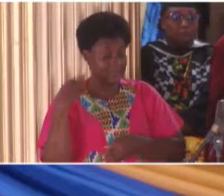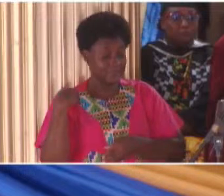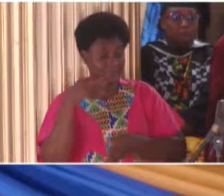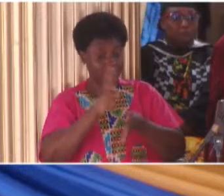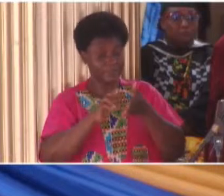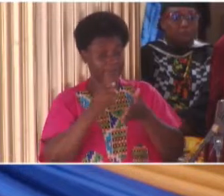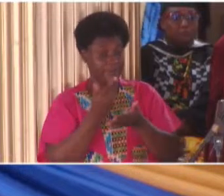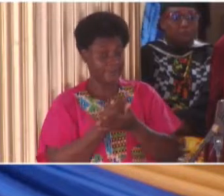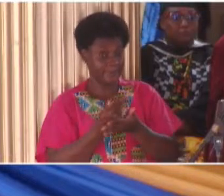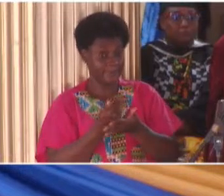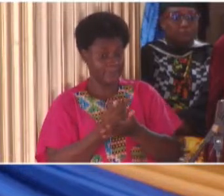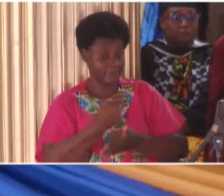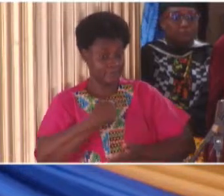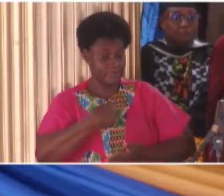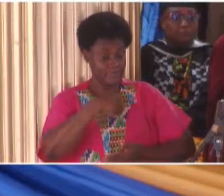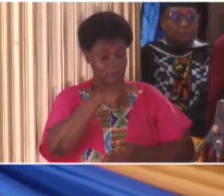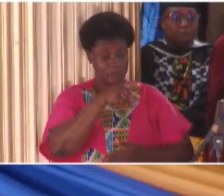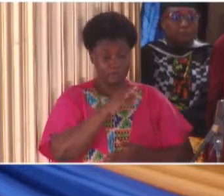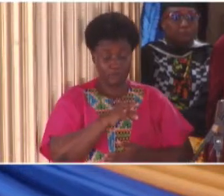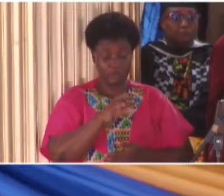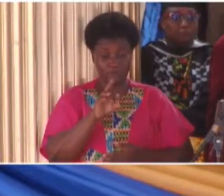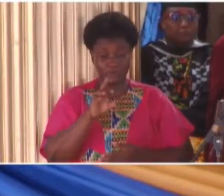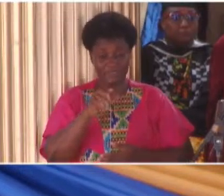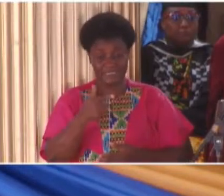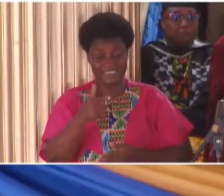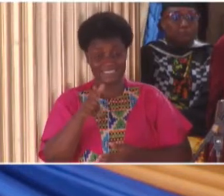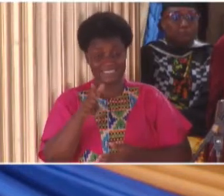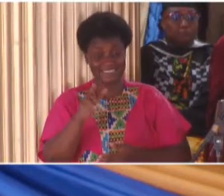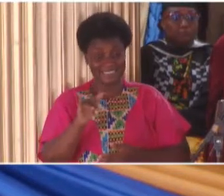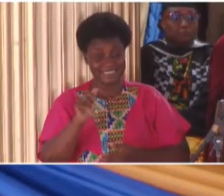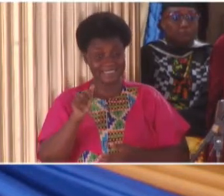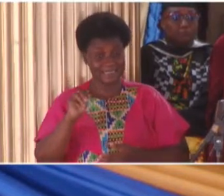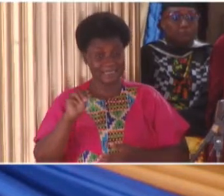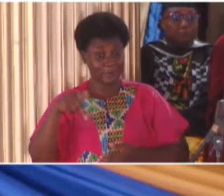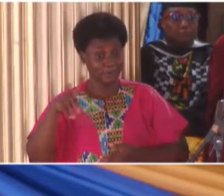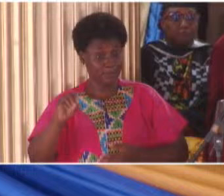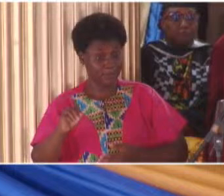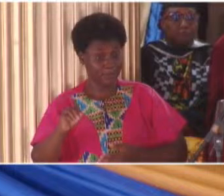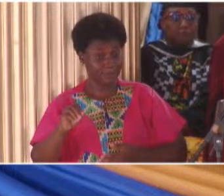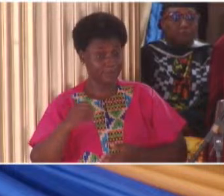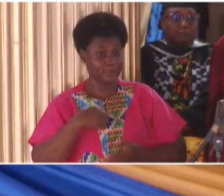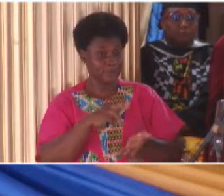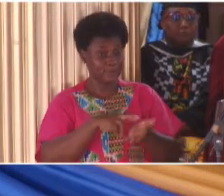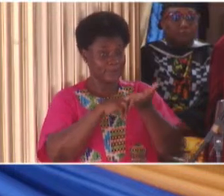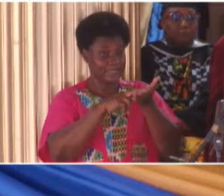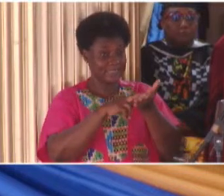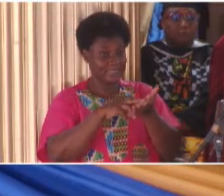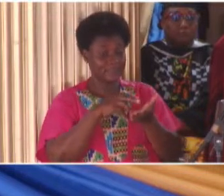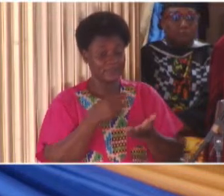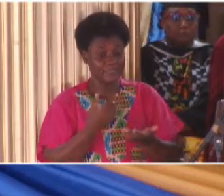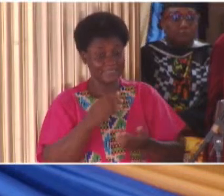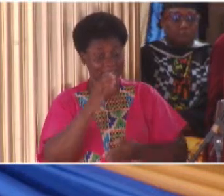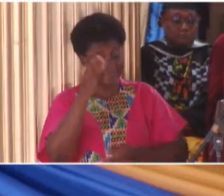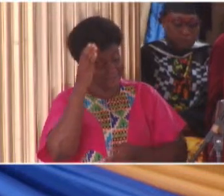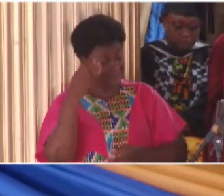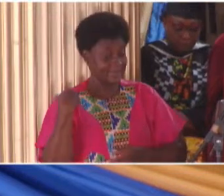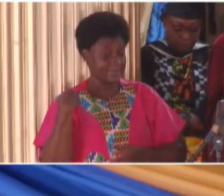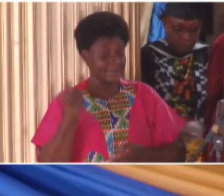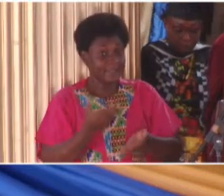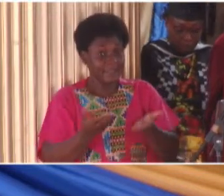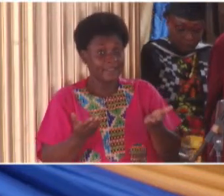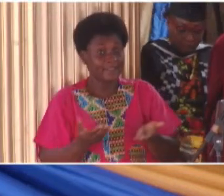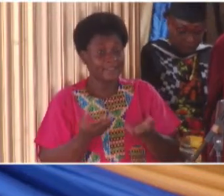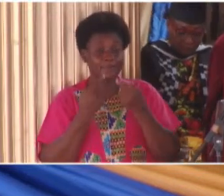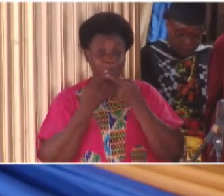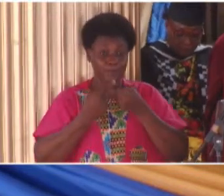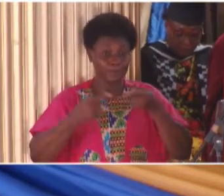Ghana, I, Professor Ransford Jampu, representing the Chancellor, hereby